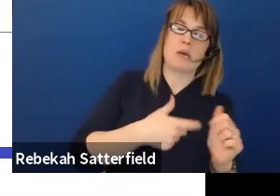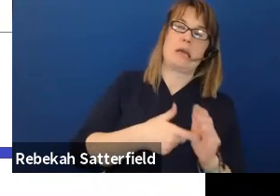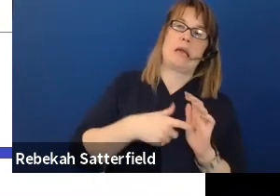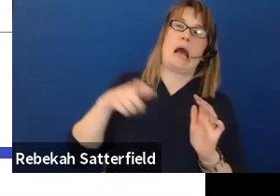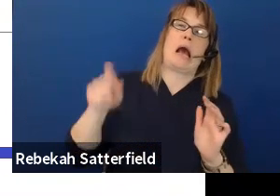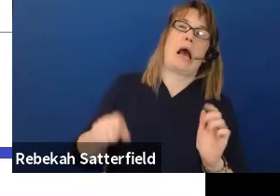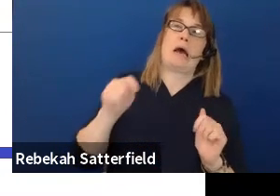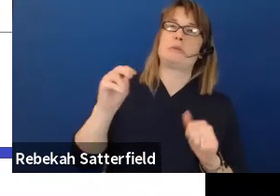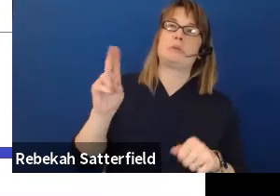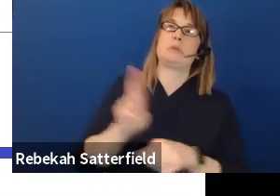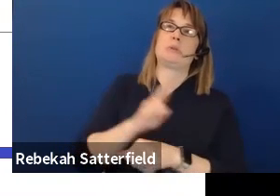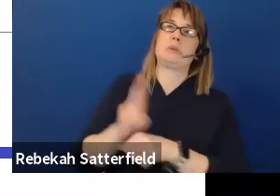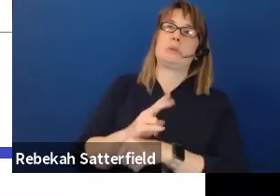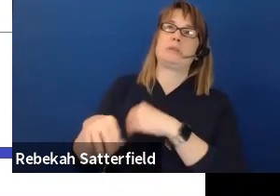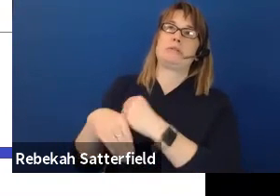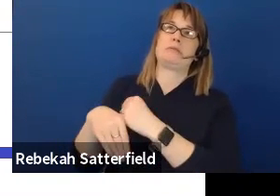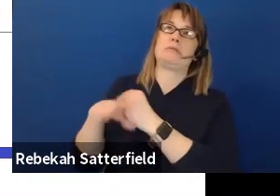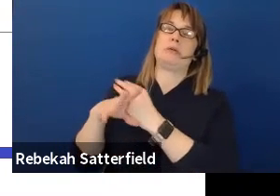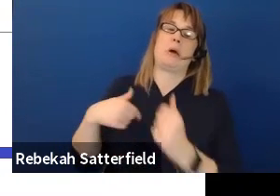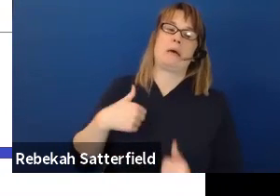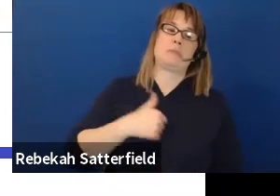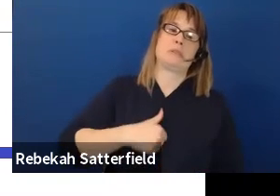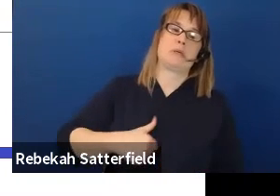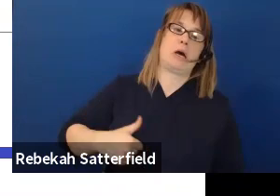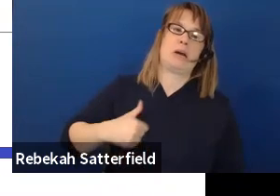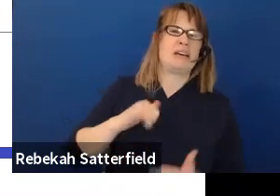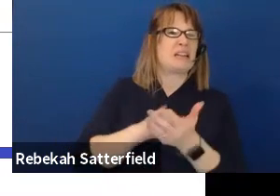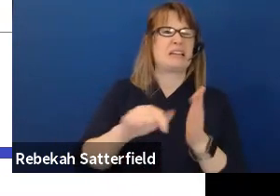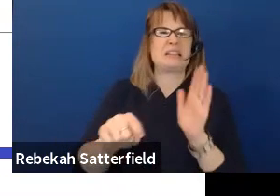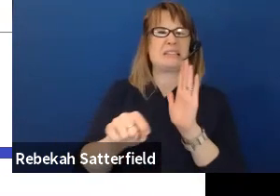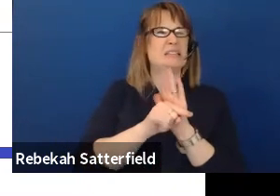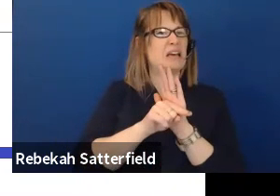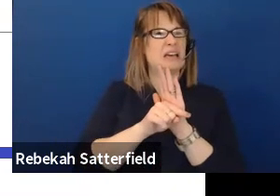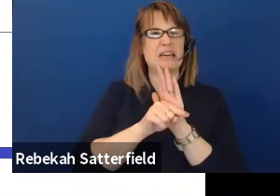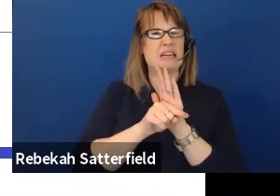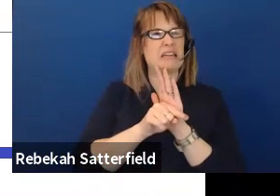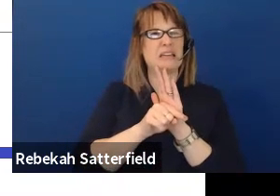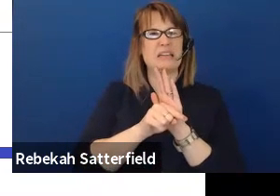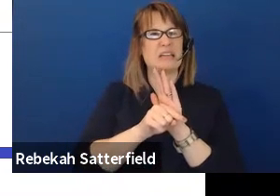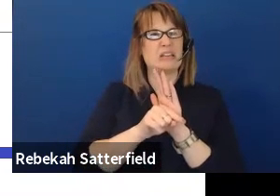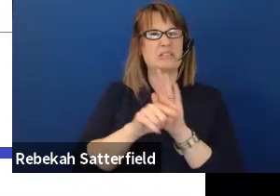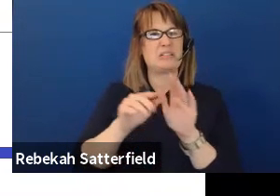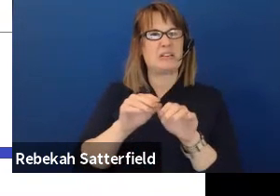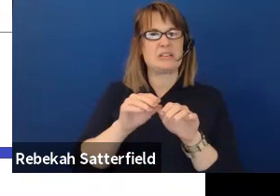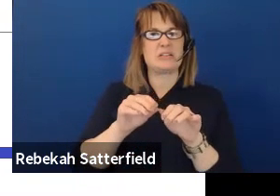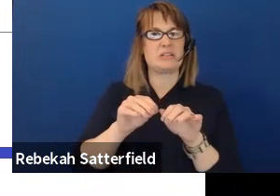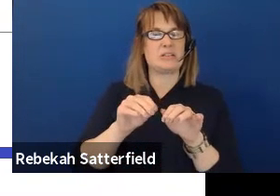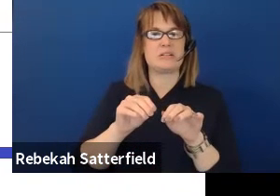interpreter." That just creates a negative approach to using that audio or video